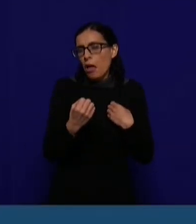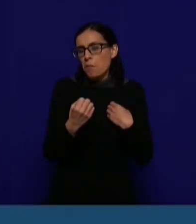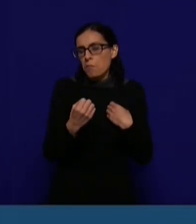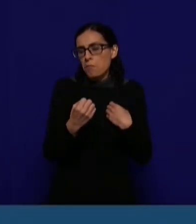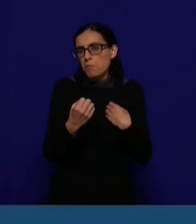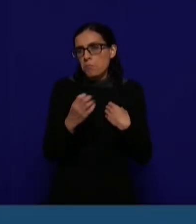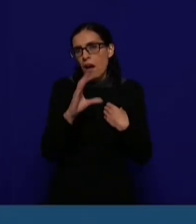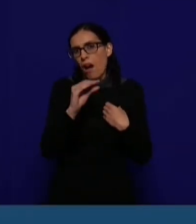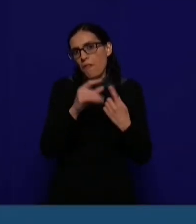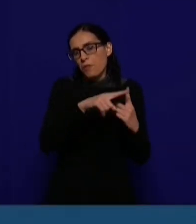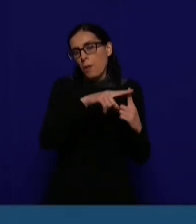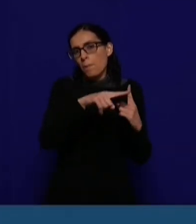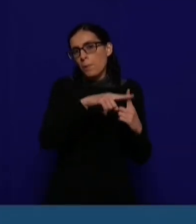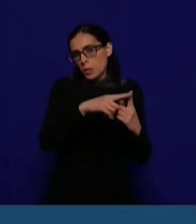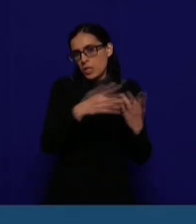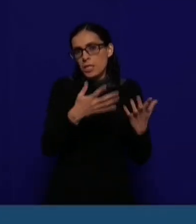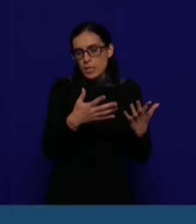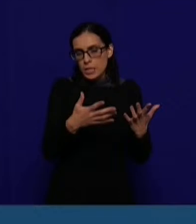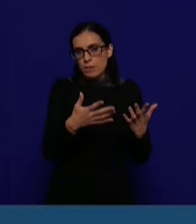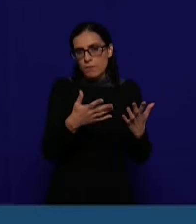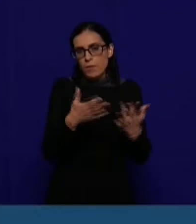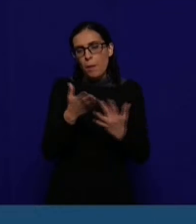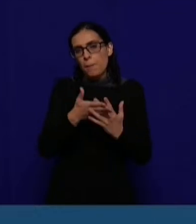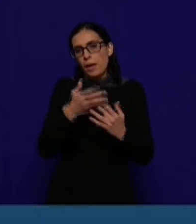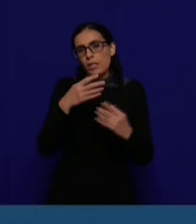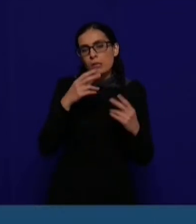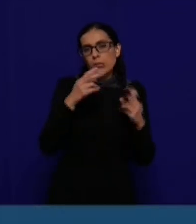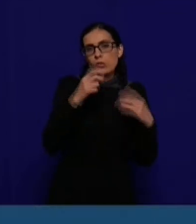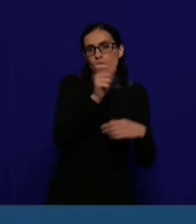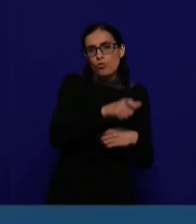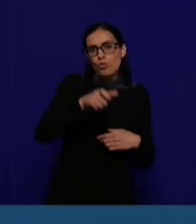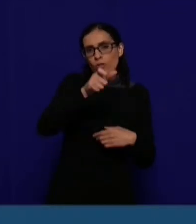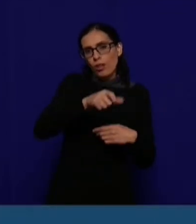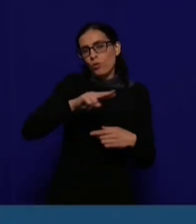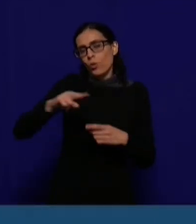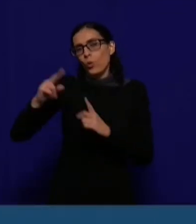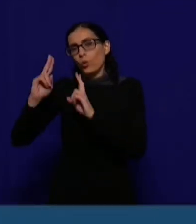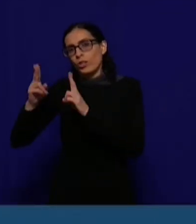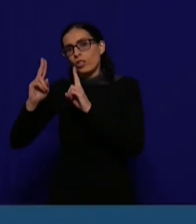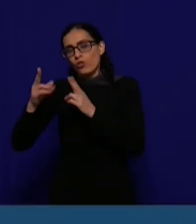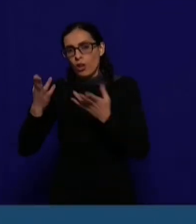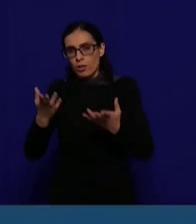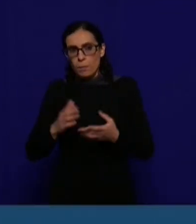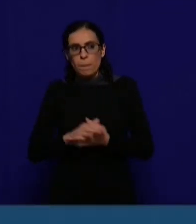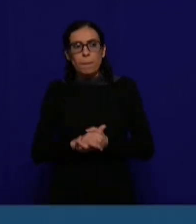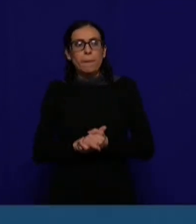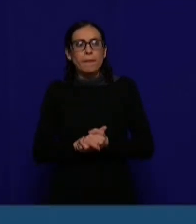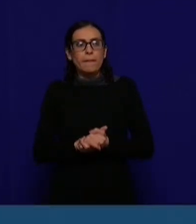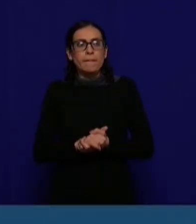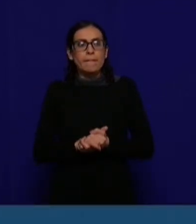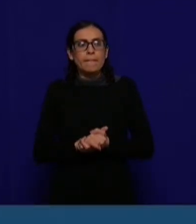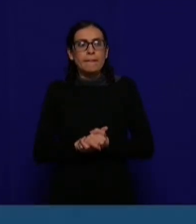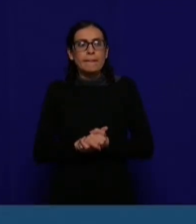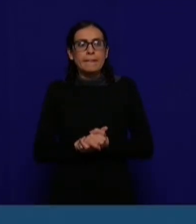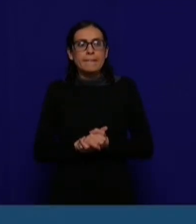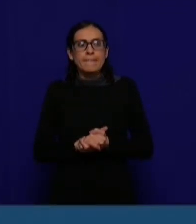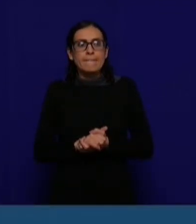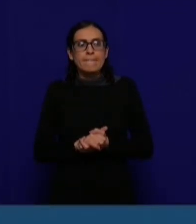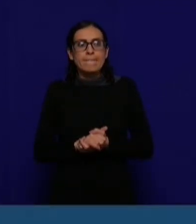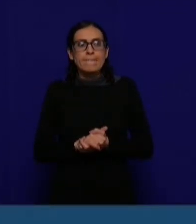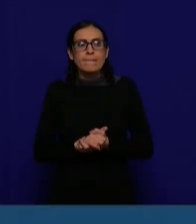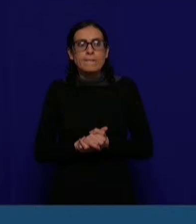kbar ta' trasmissjoni bejn l-istudenti issa fil-ġurilu, inti semmejt li r-raġunijiet għaliex neħħaw il-context sports kienu li ċertu